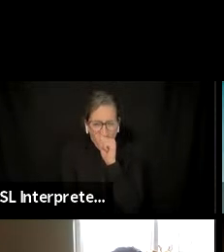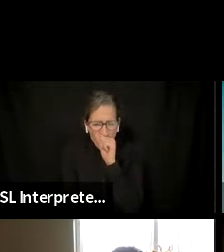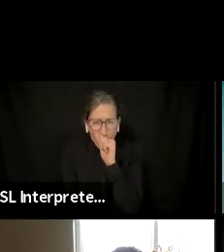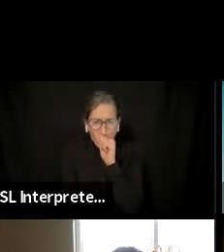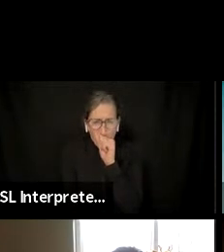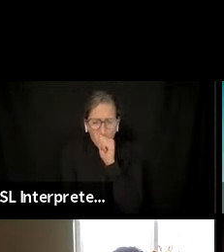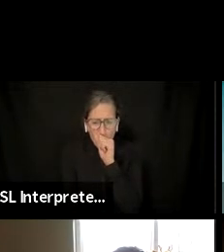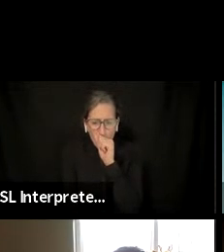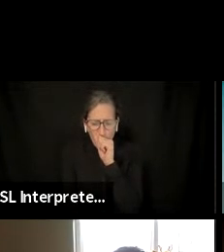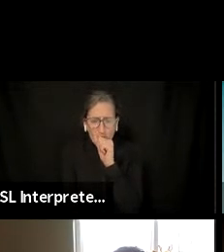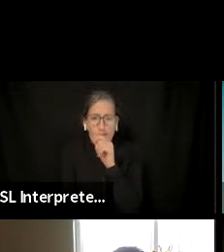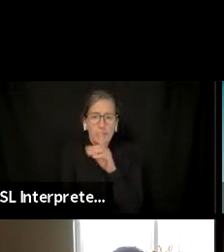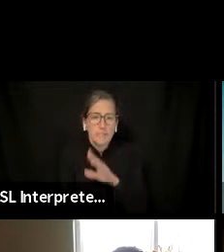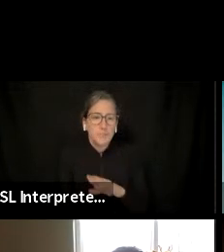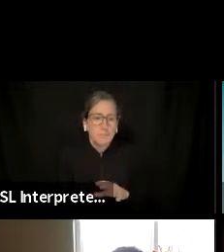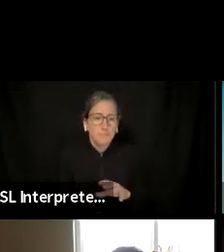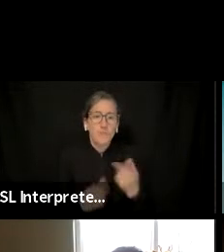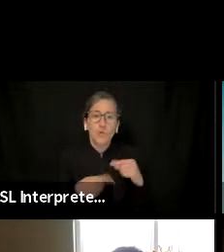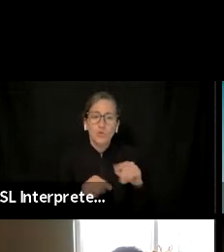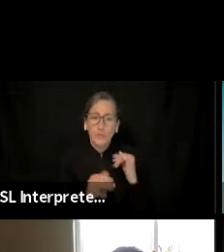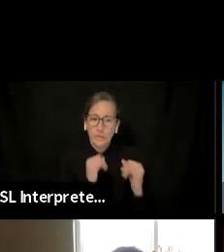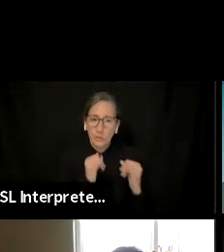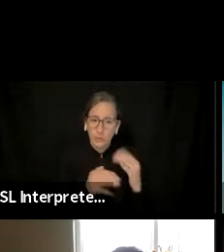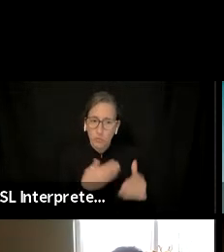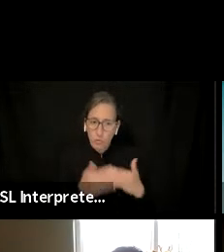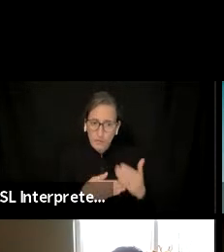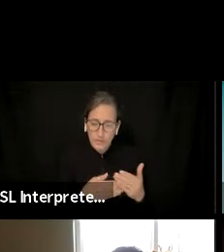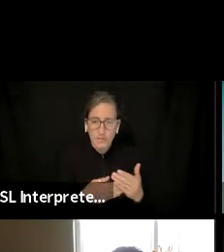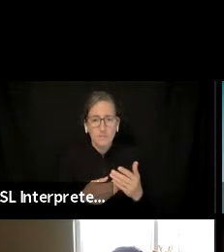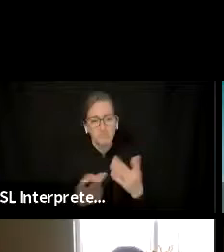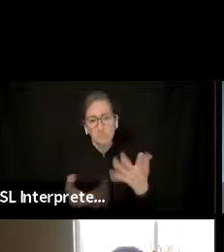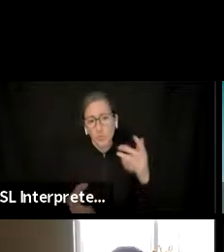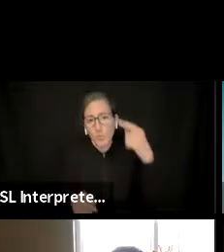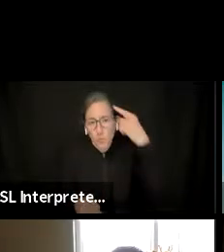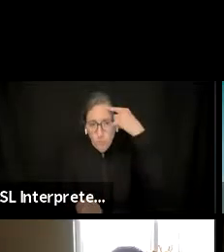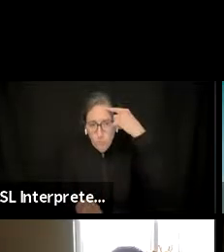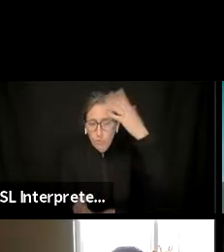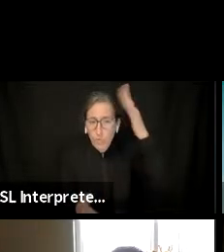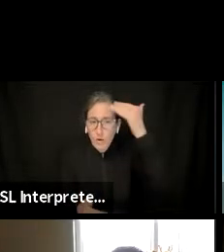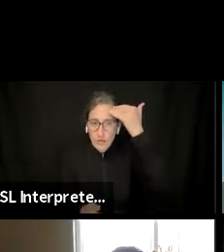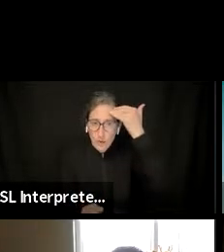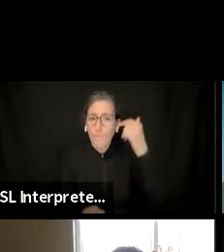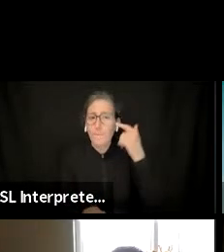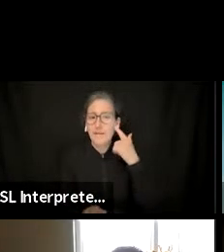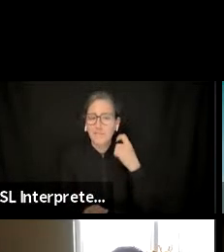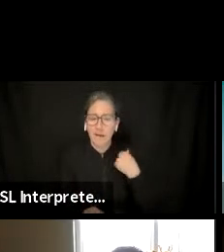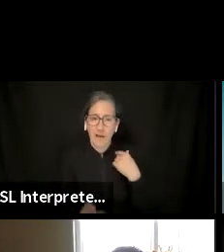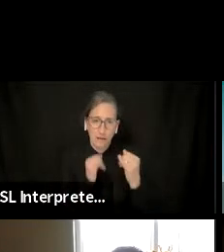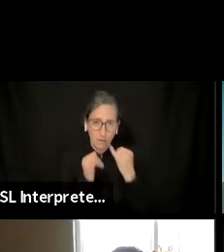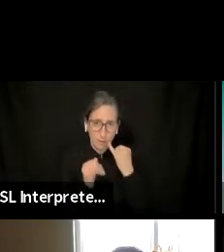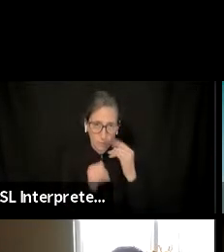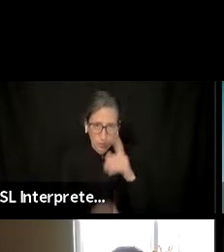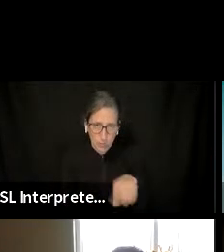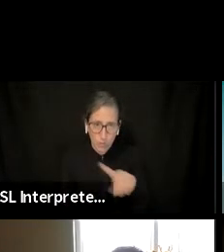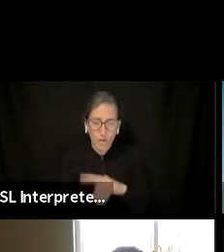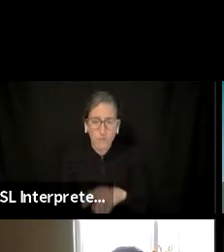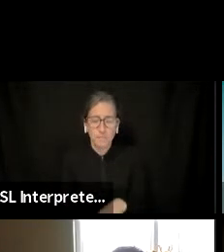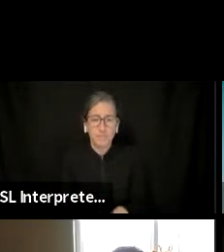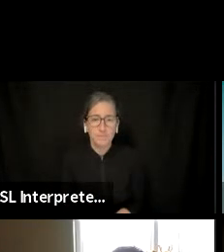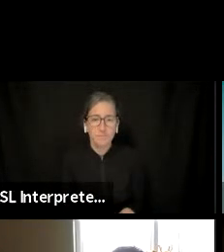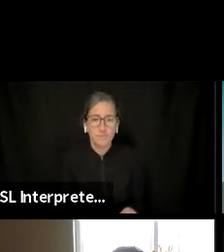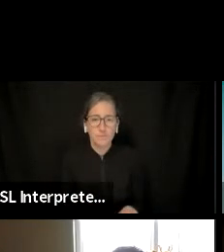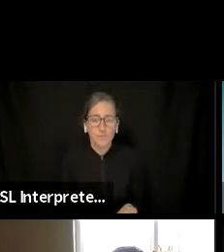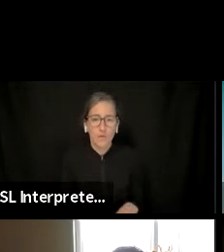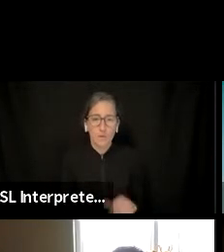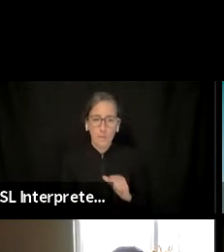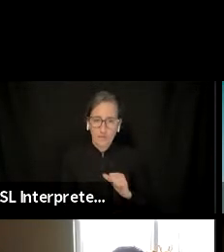During the interview process, as you all know, since I interviewed you, Councilor Schenkelberg and our